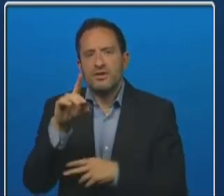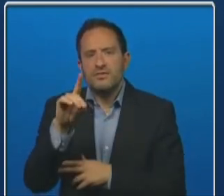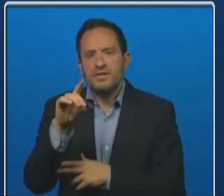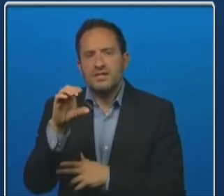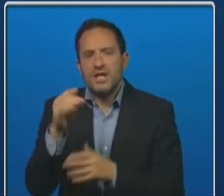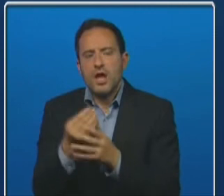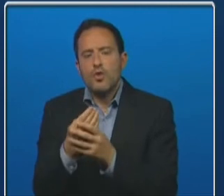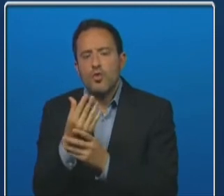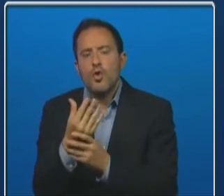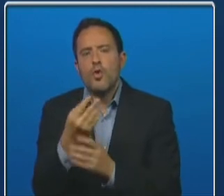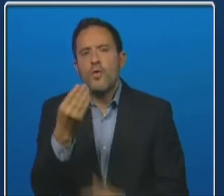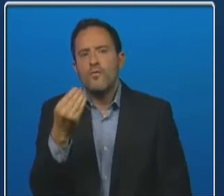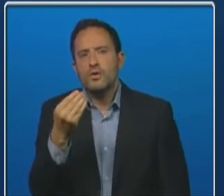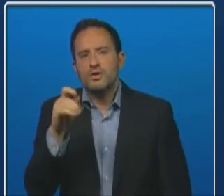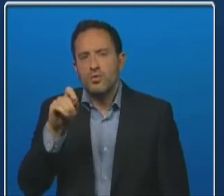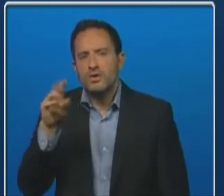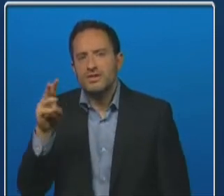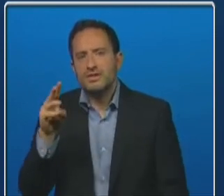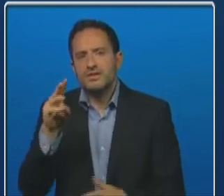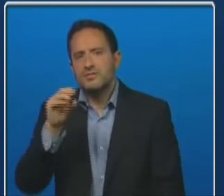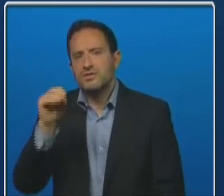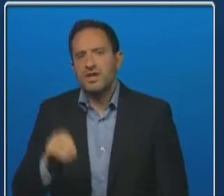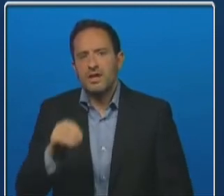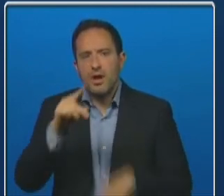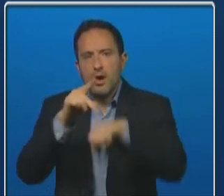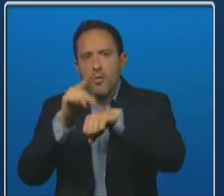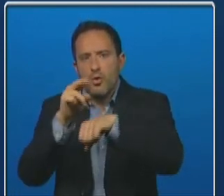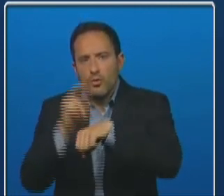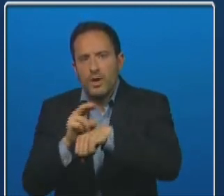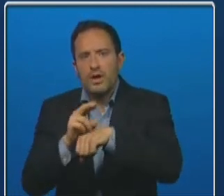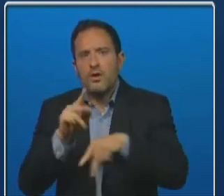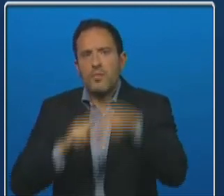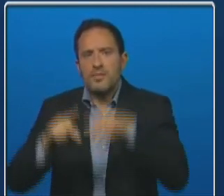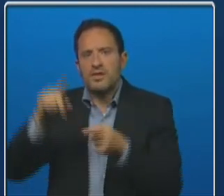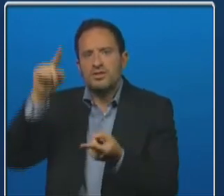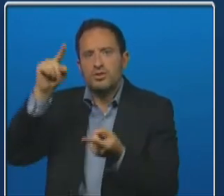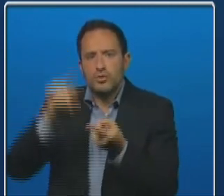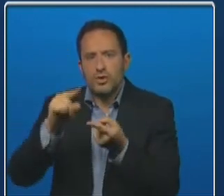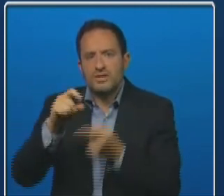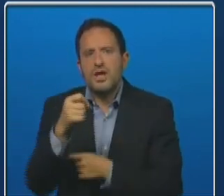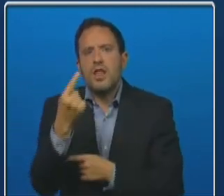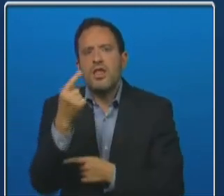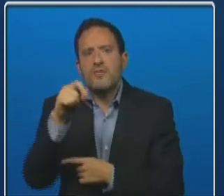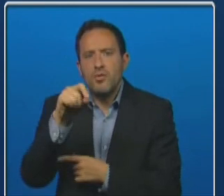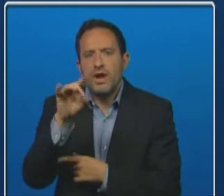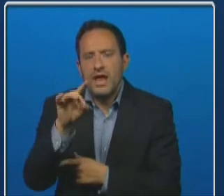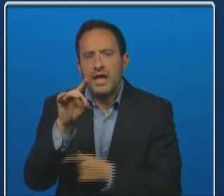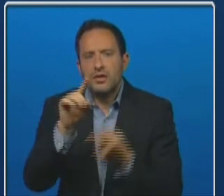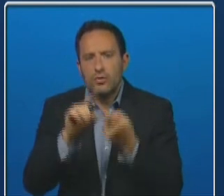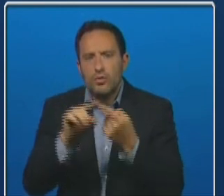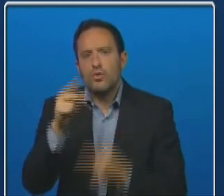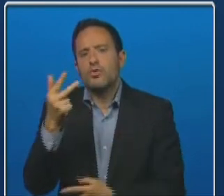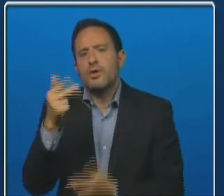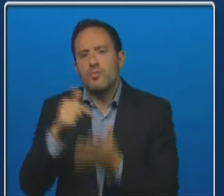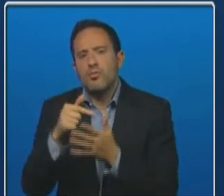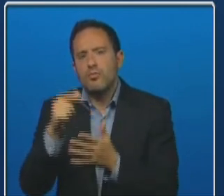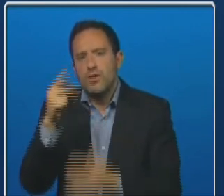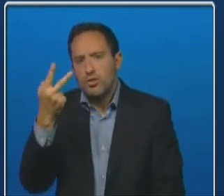grew by 14.6%. Puerto Rico's population decreased by 11.8% to 3.3